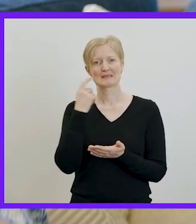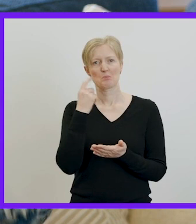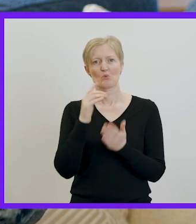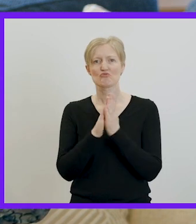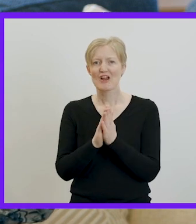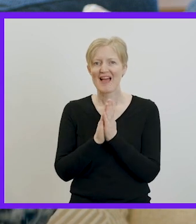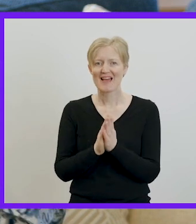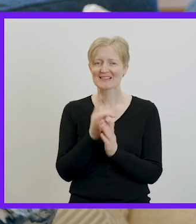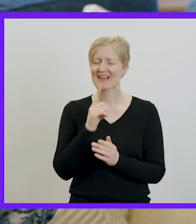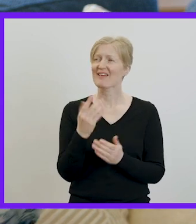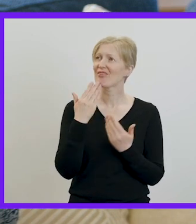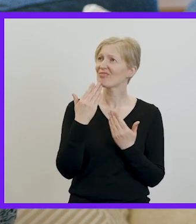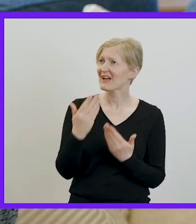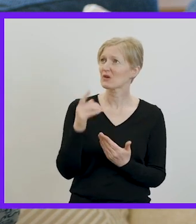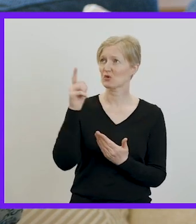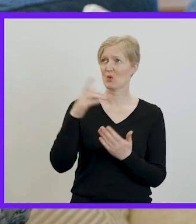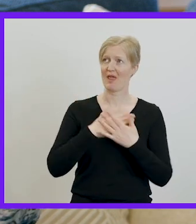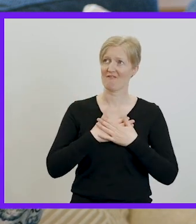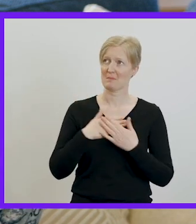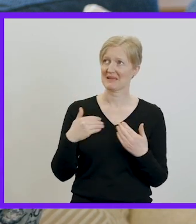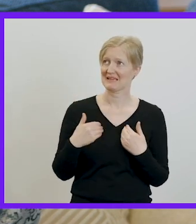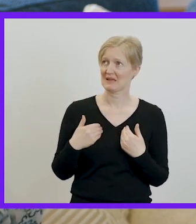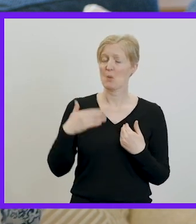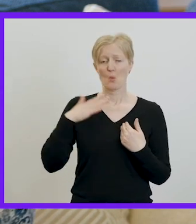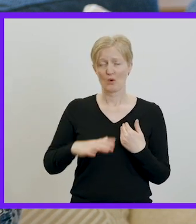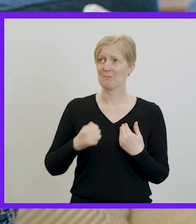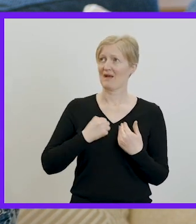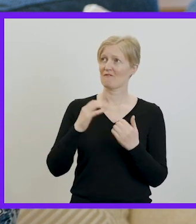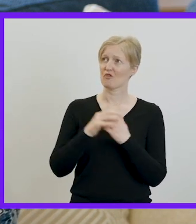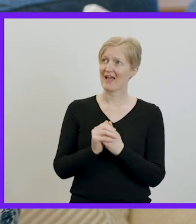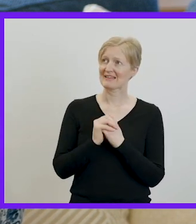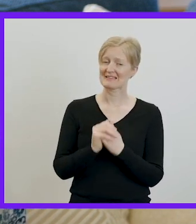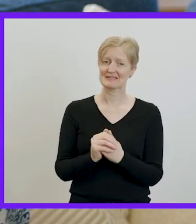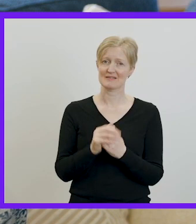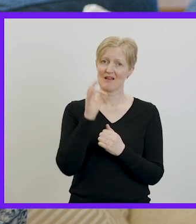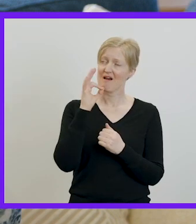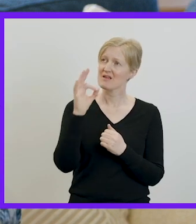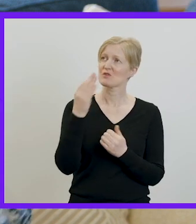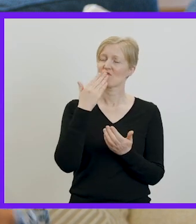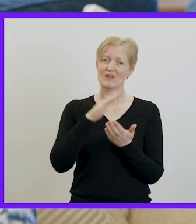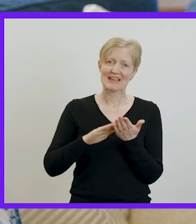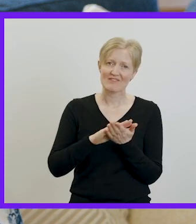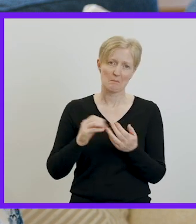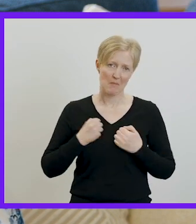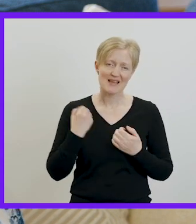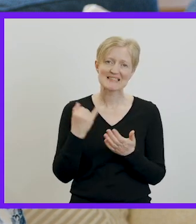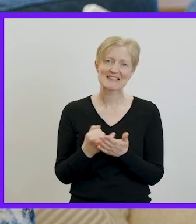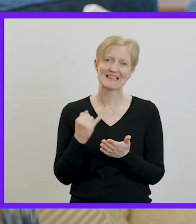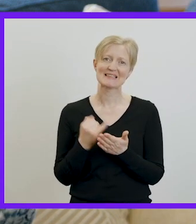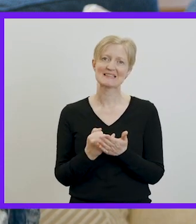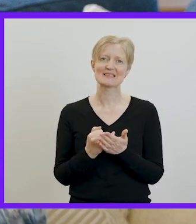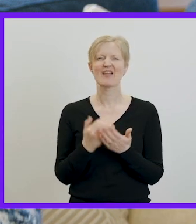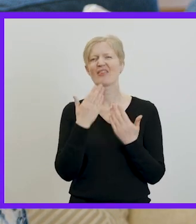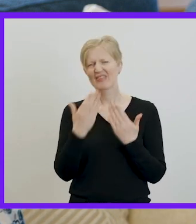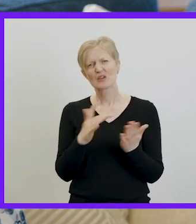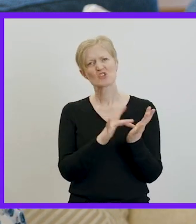We say, God, I thank you that you love me. Thank you that you want to be my friend. I ask you to forgive me for my sin. And